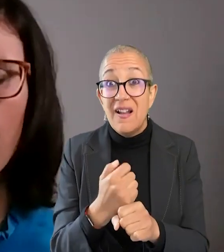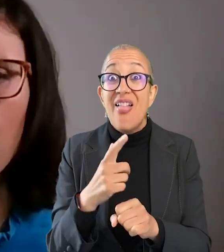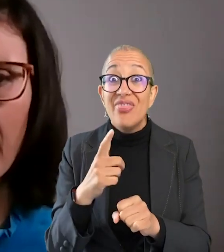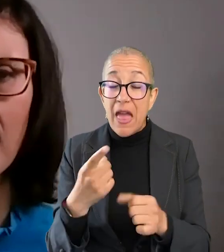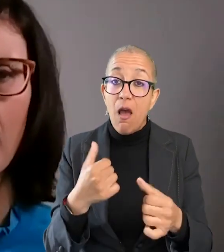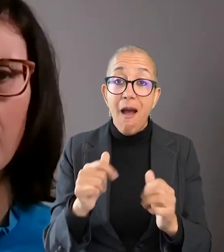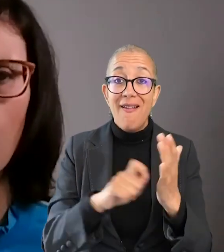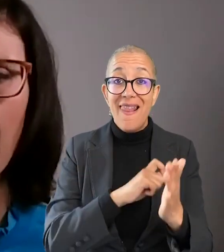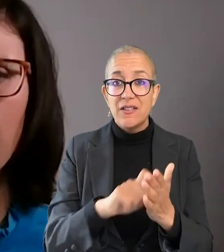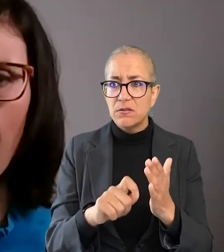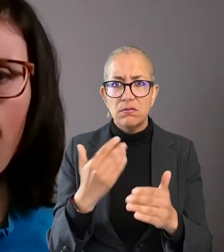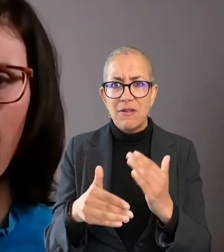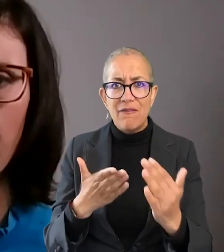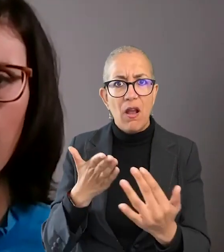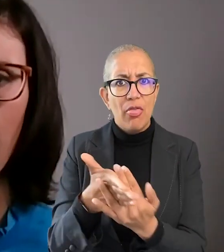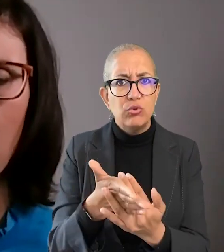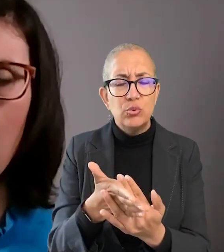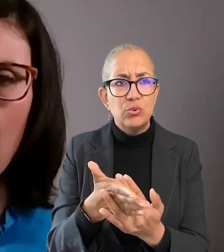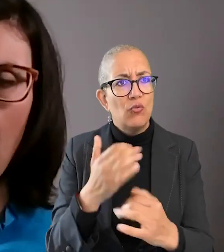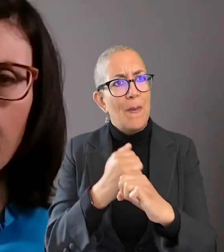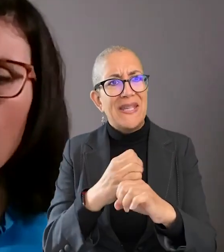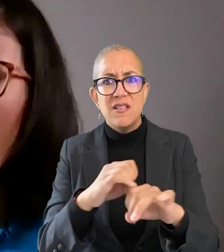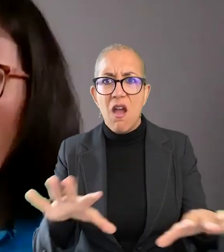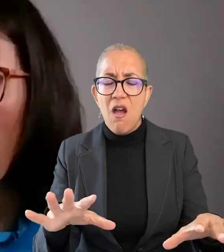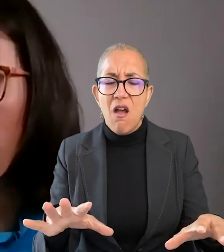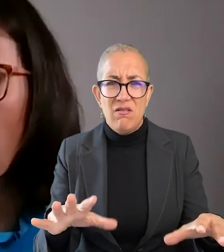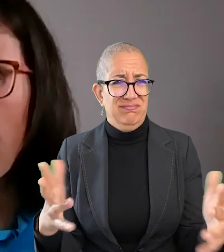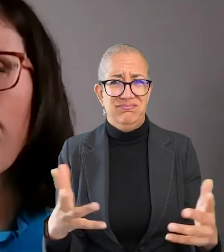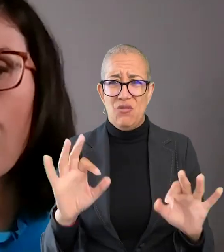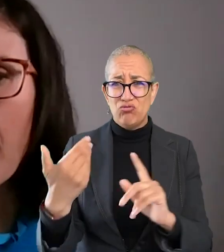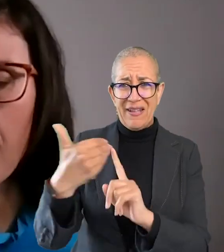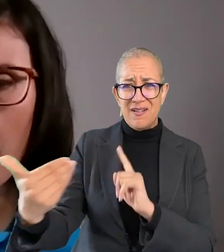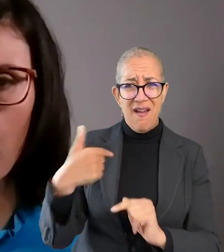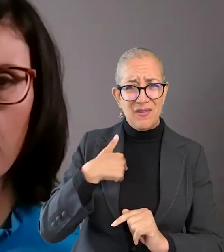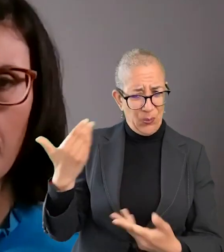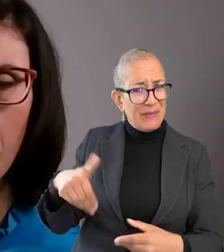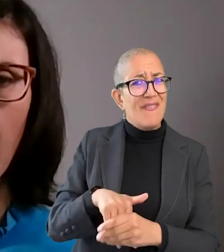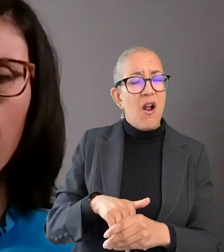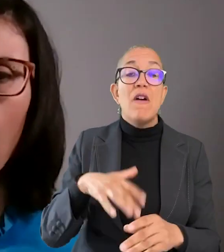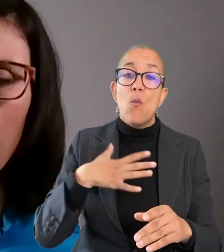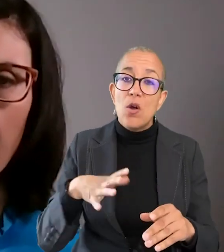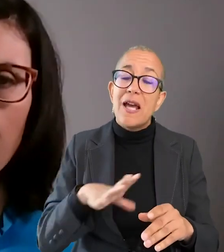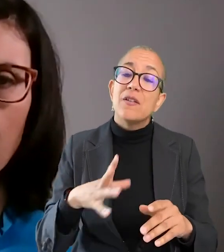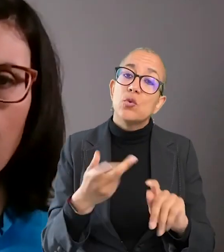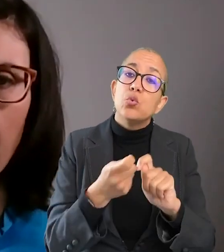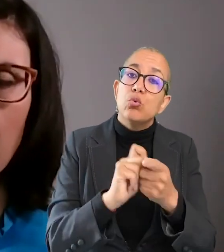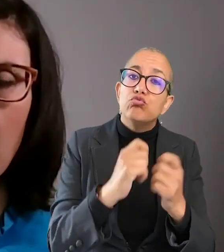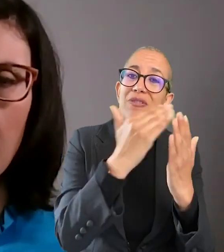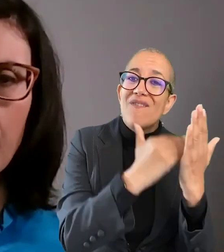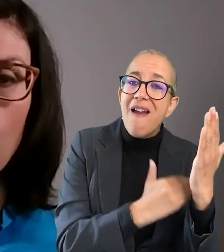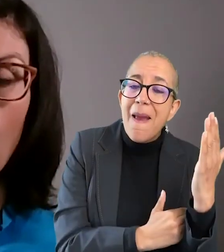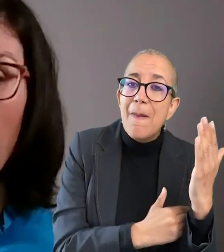through. People didn't recognize that we had done that recently. And so I would like us to reframe that policy. And the way I'd like us to do